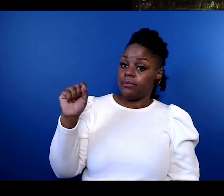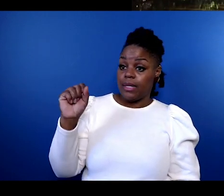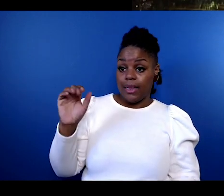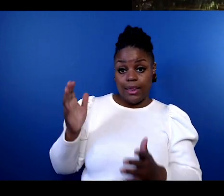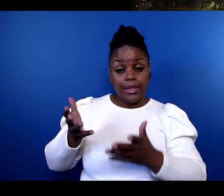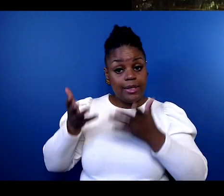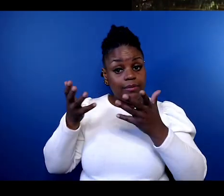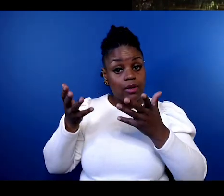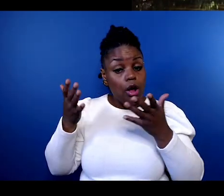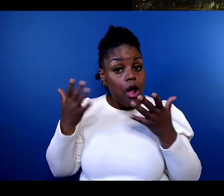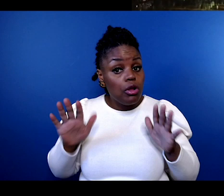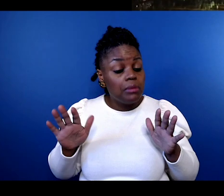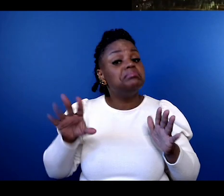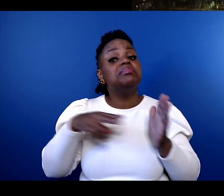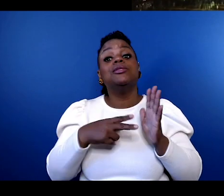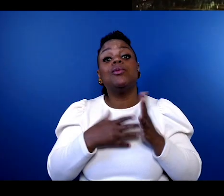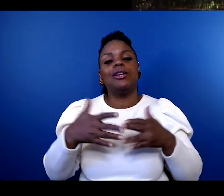And relax the toes.